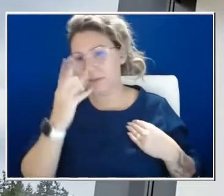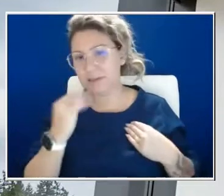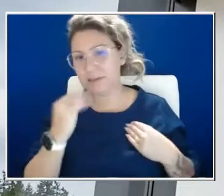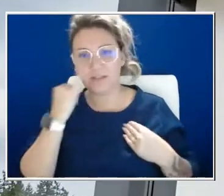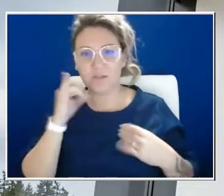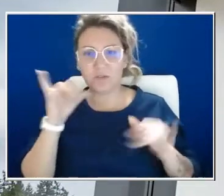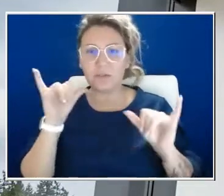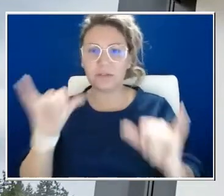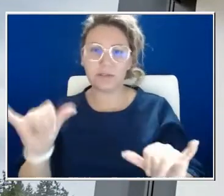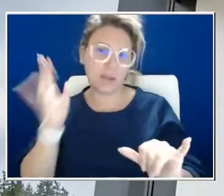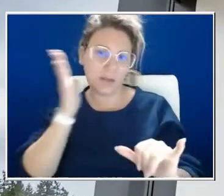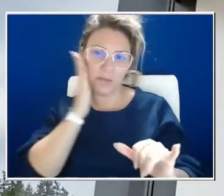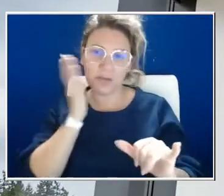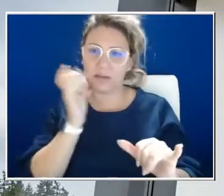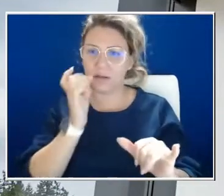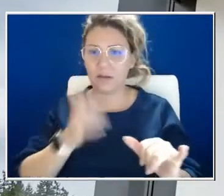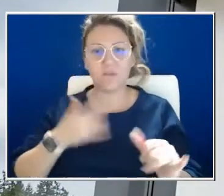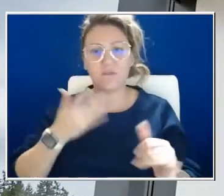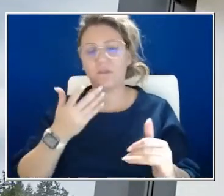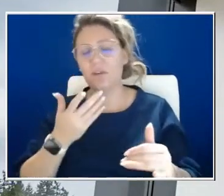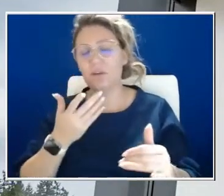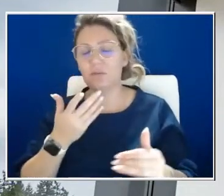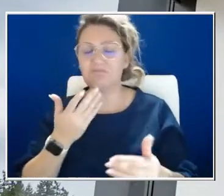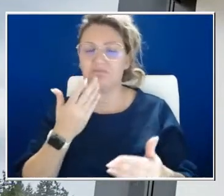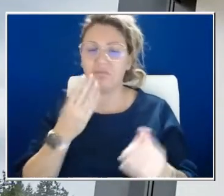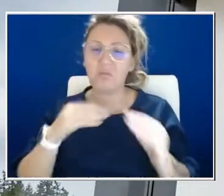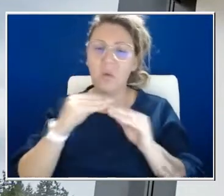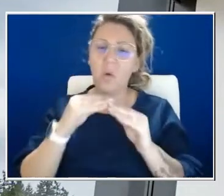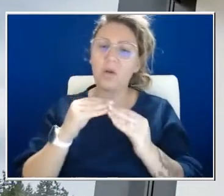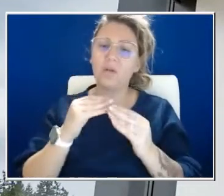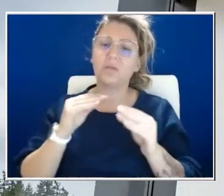not going to feel more rested or gain more sleep. On the other hand,